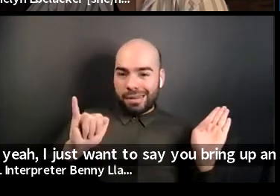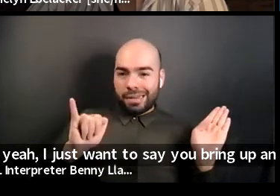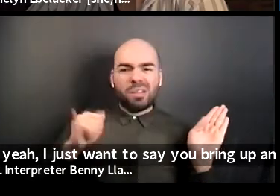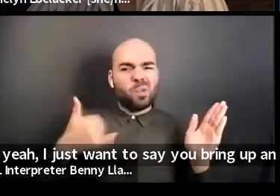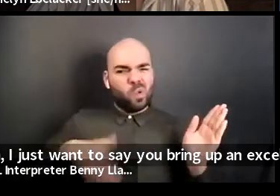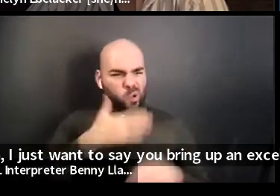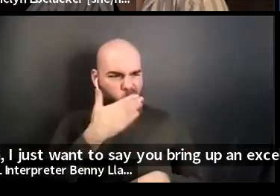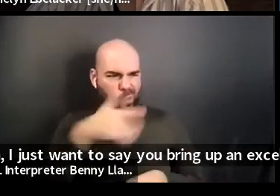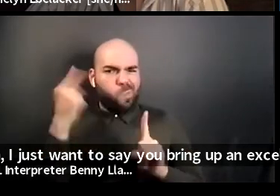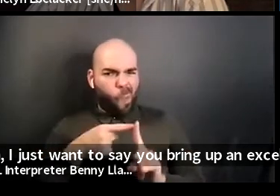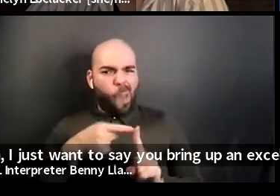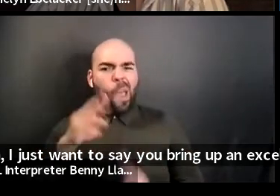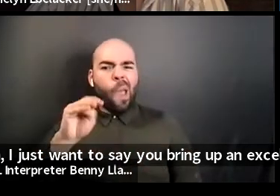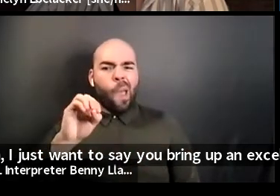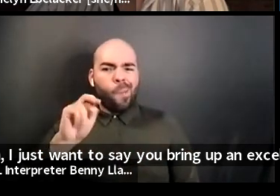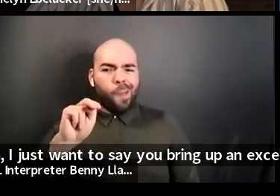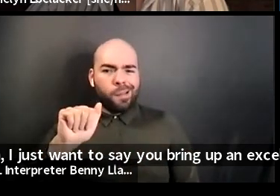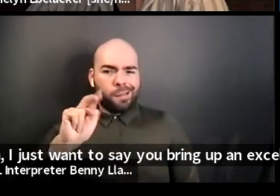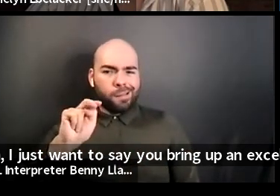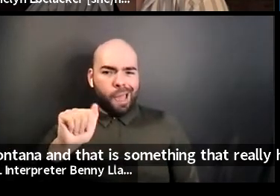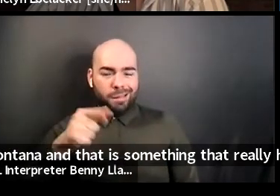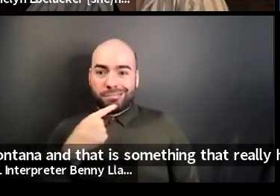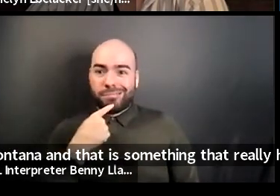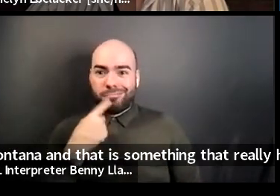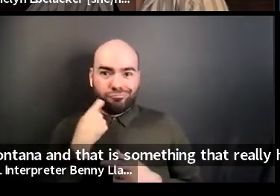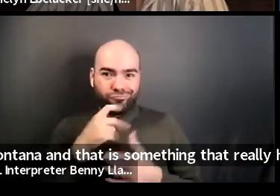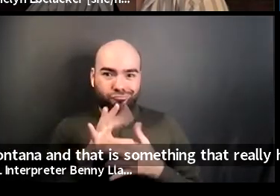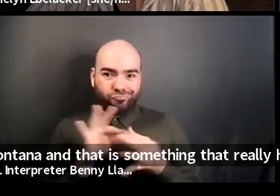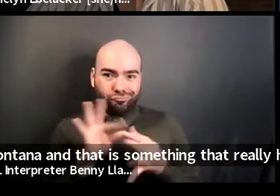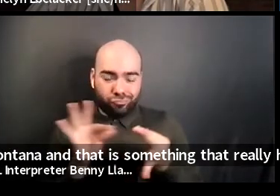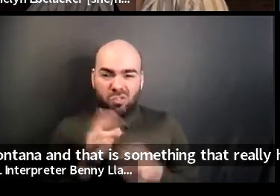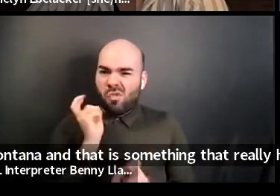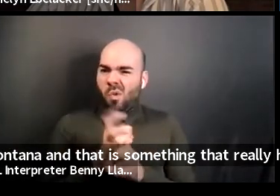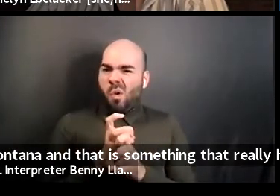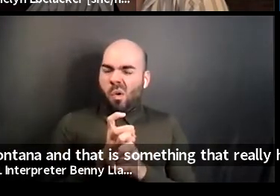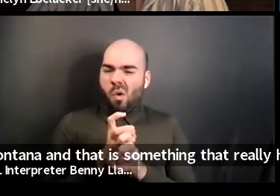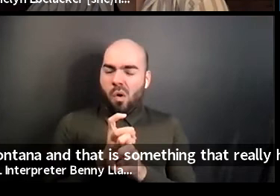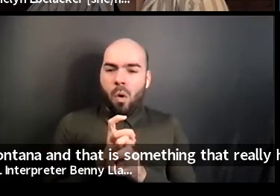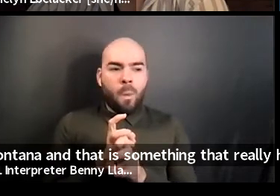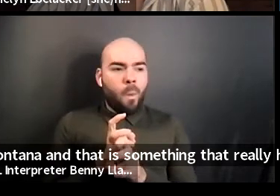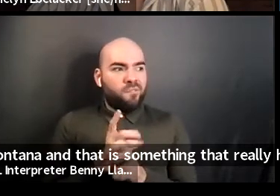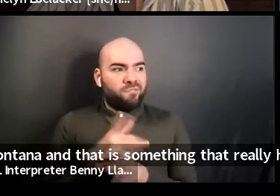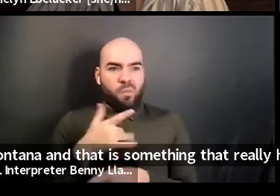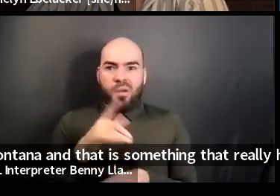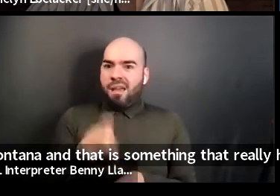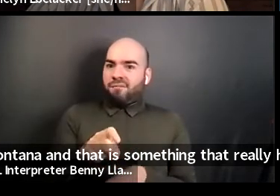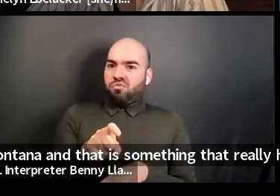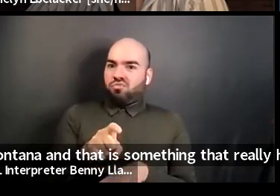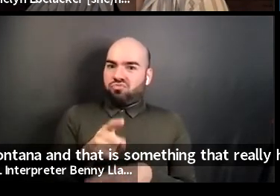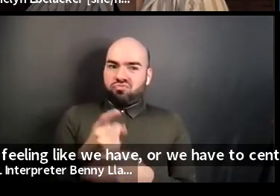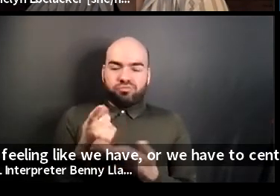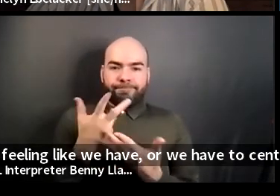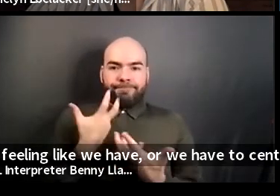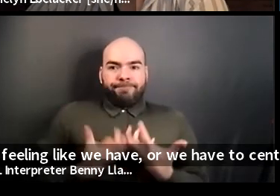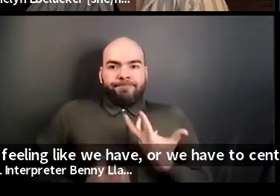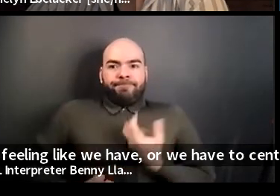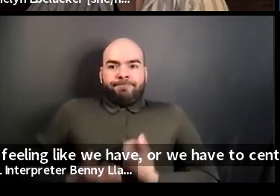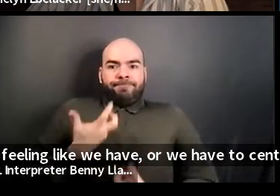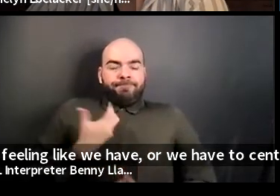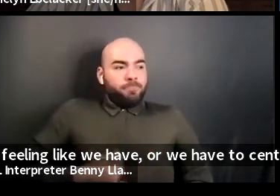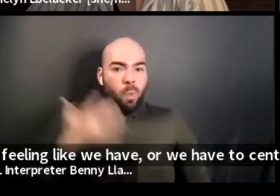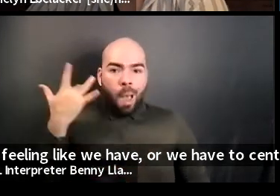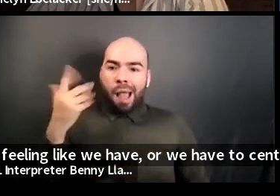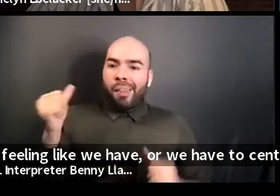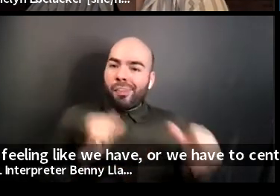And that is something that's really hard about feeling like we have to censor ourselves because these theater companies or